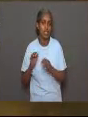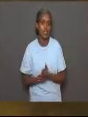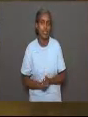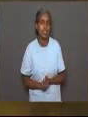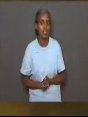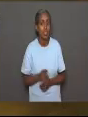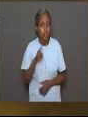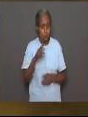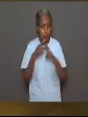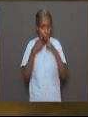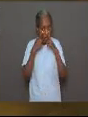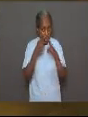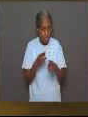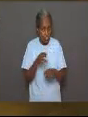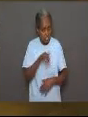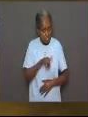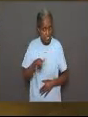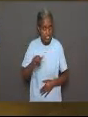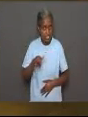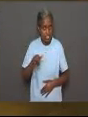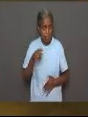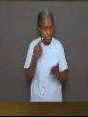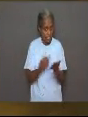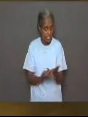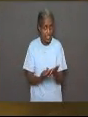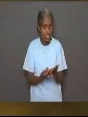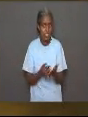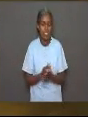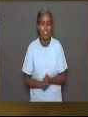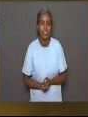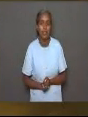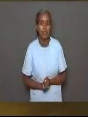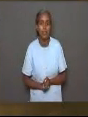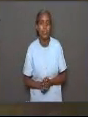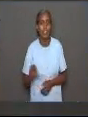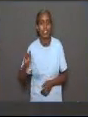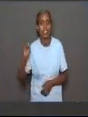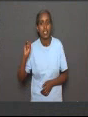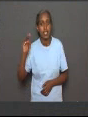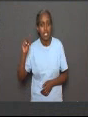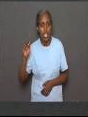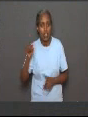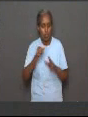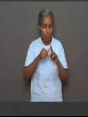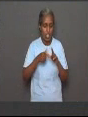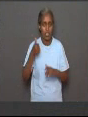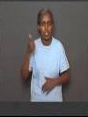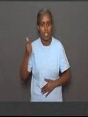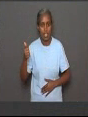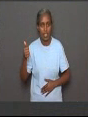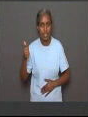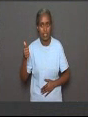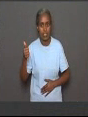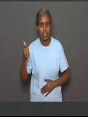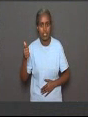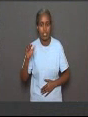Welcome back, students. Your answers should be the same as these. The sine of